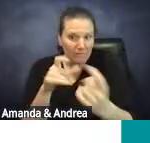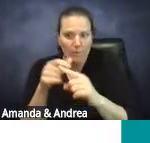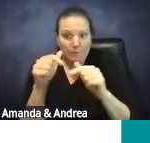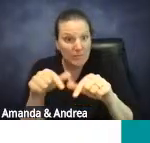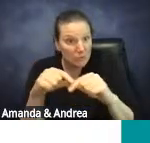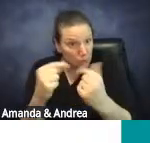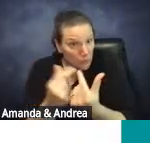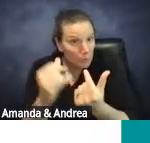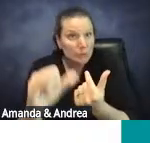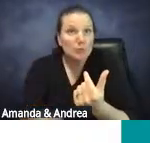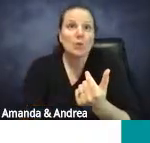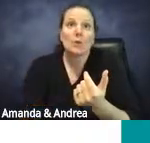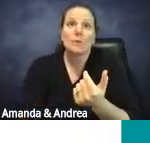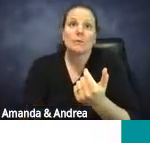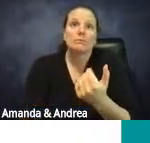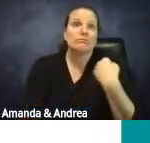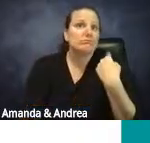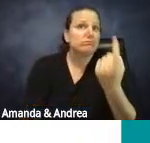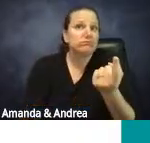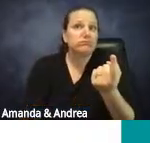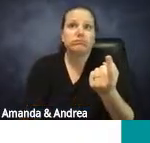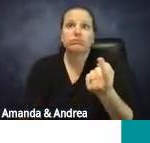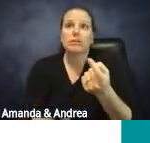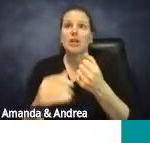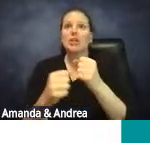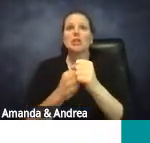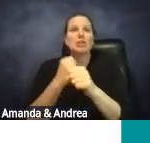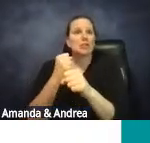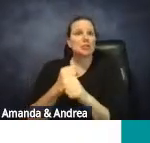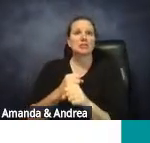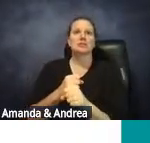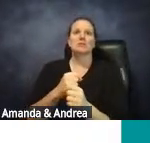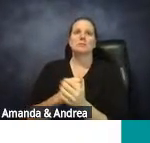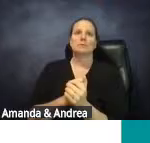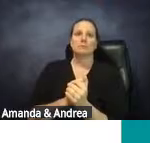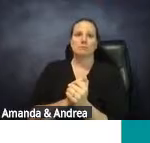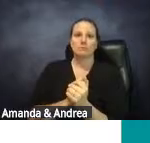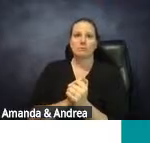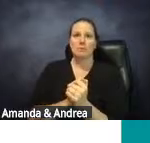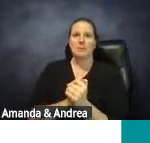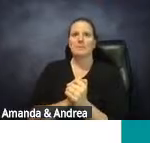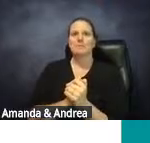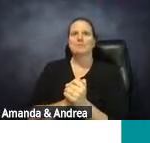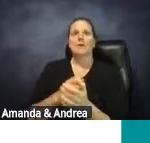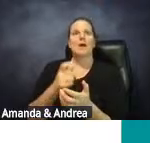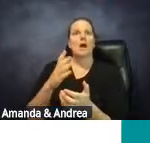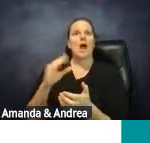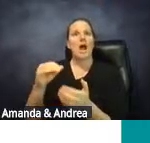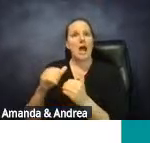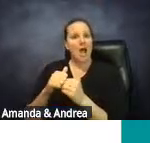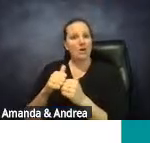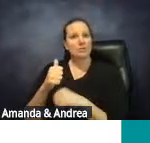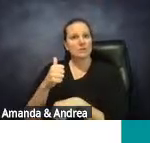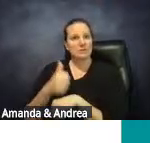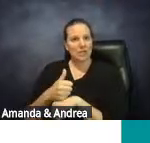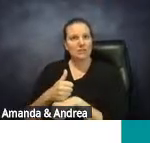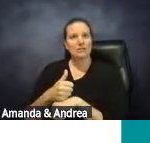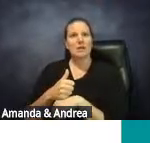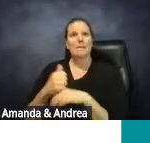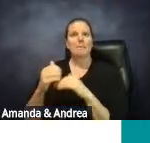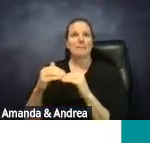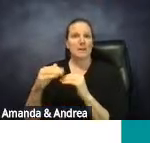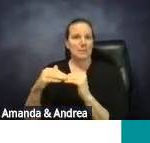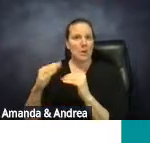group over the years, and how we are really setting a